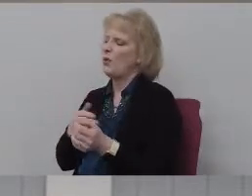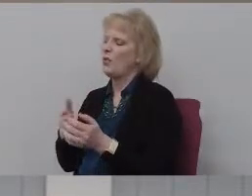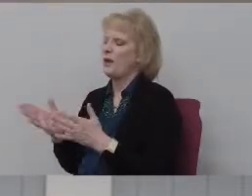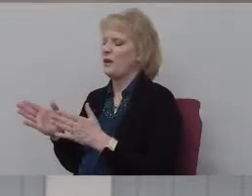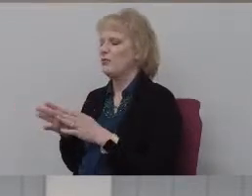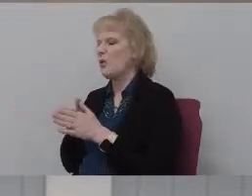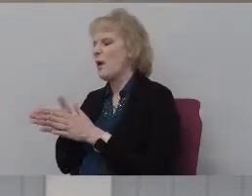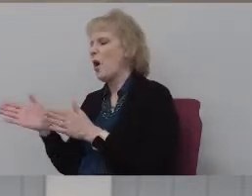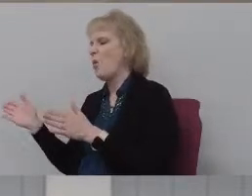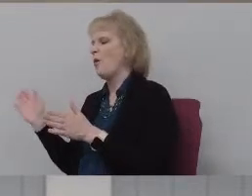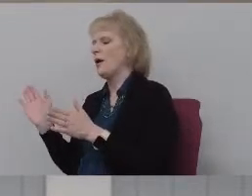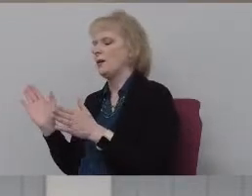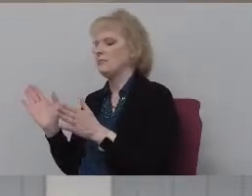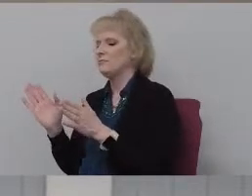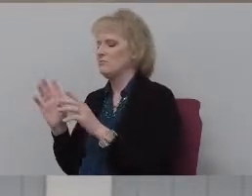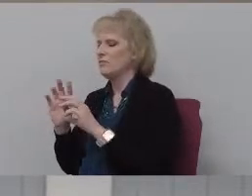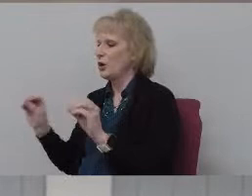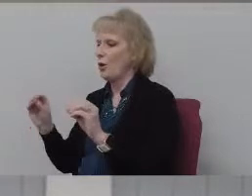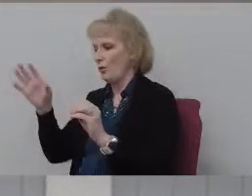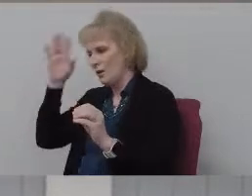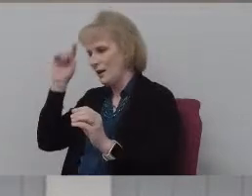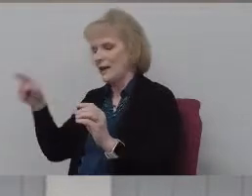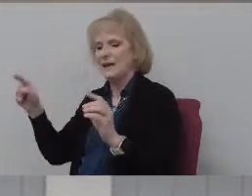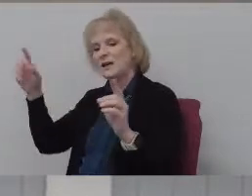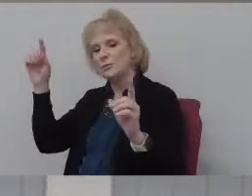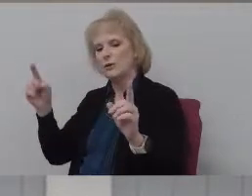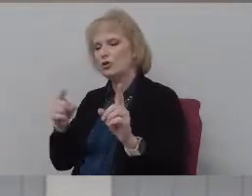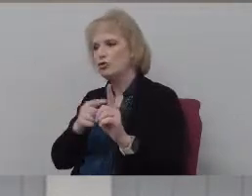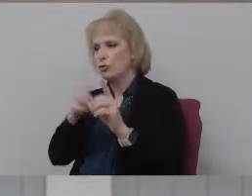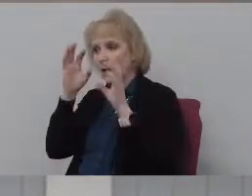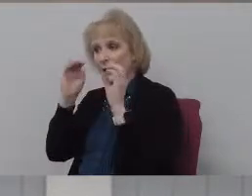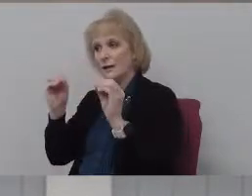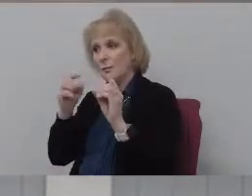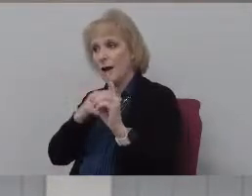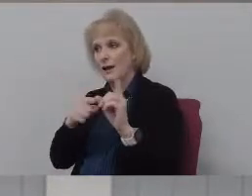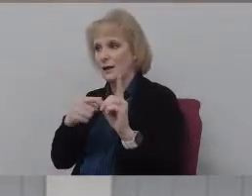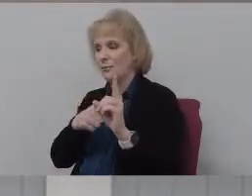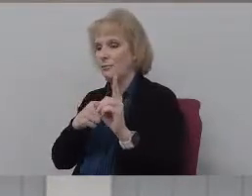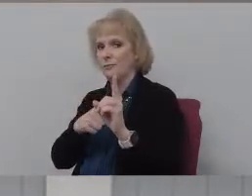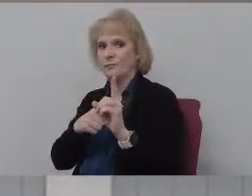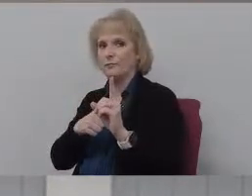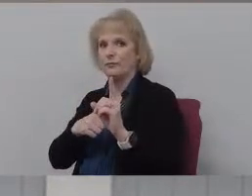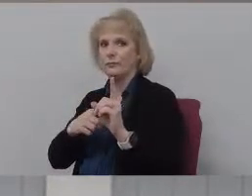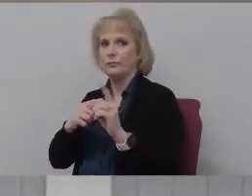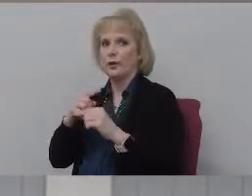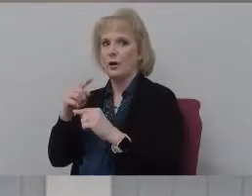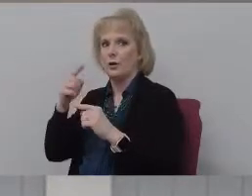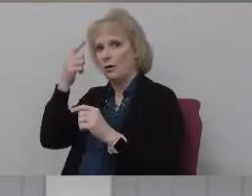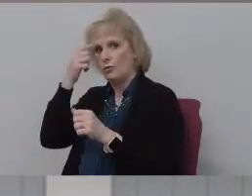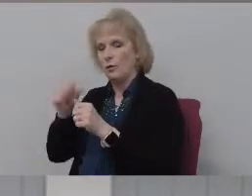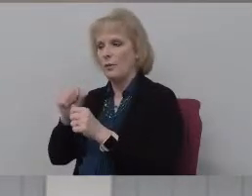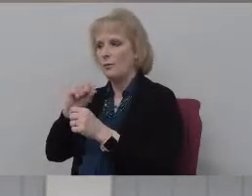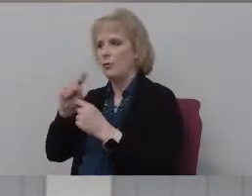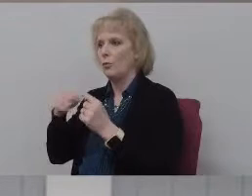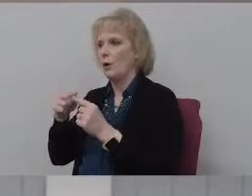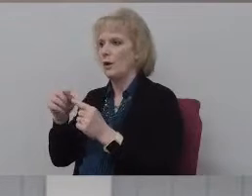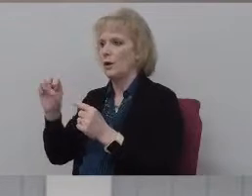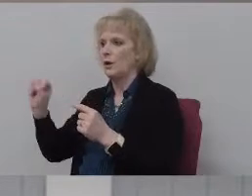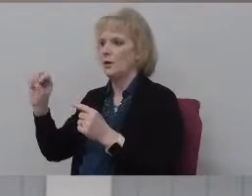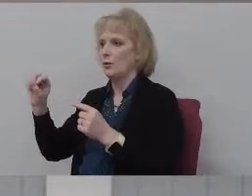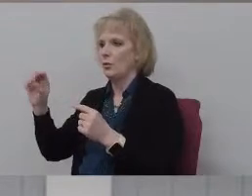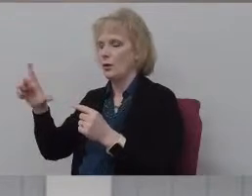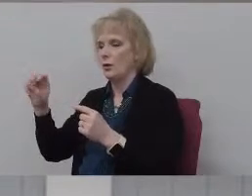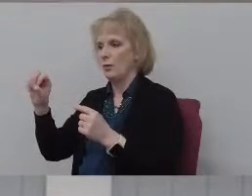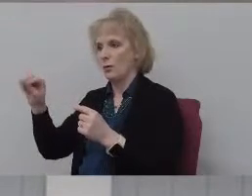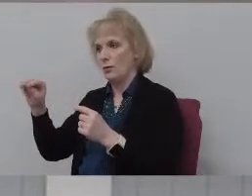1 Kings chapter number 1, when Solomon becomes king. I'm not going to read it right now, but remember when Solomon becomes king, Nathan